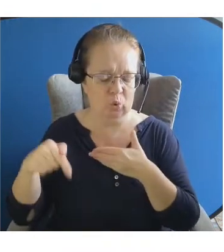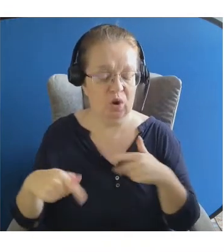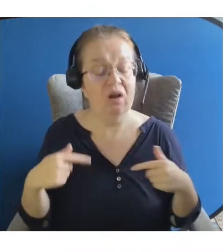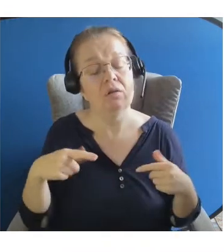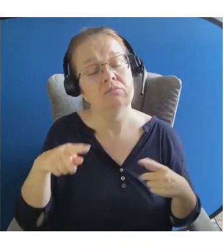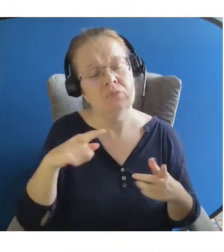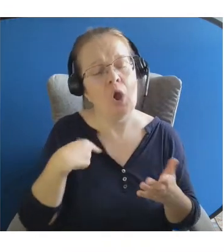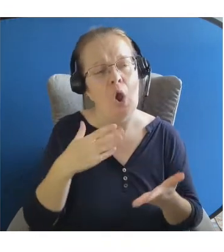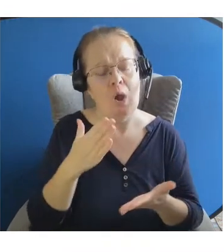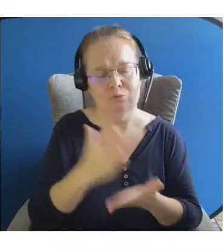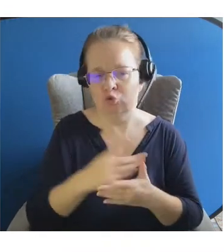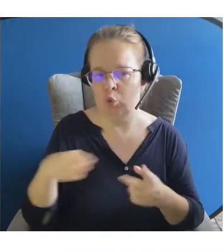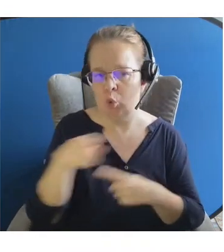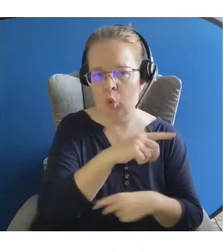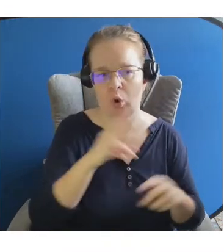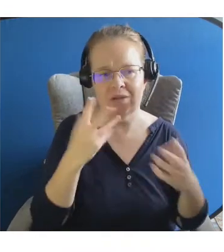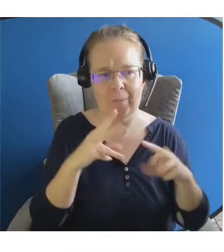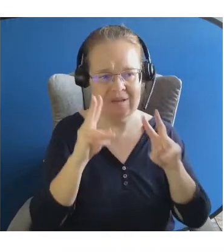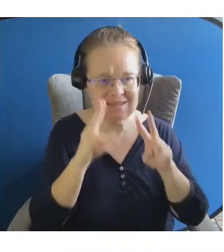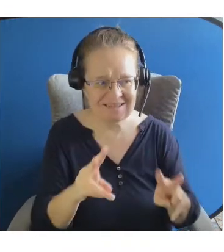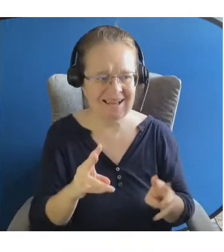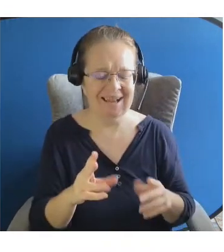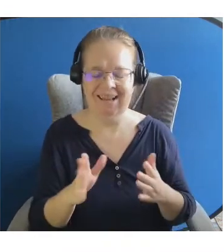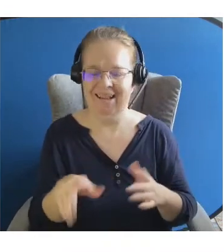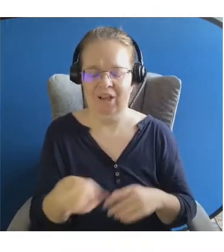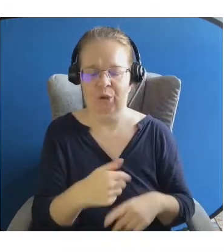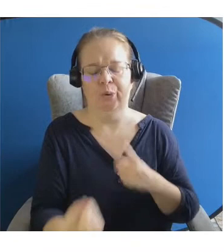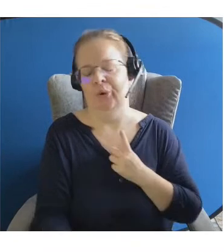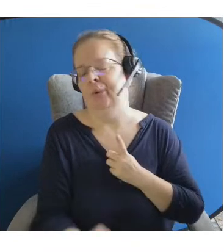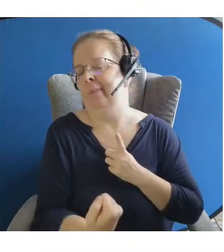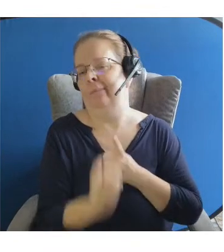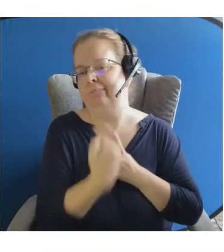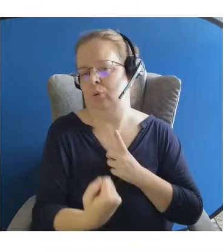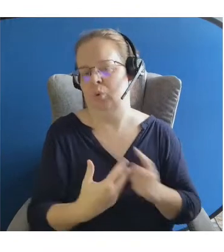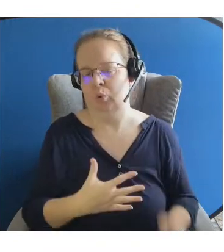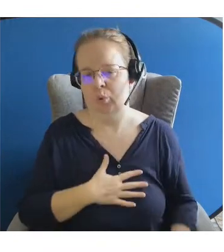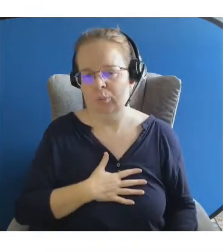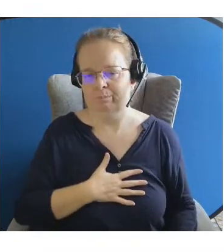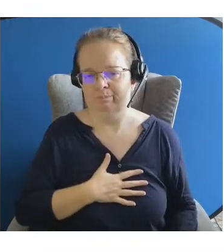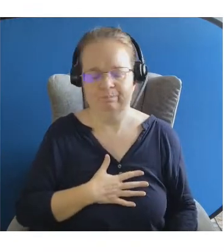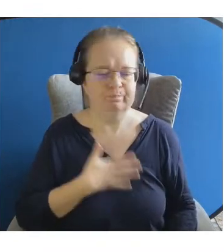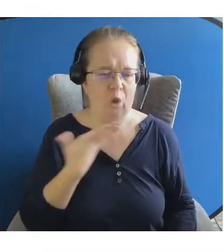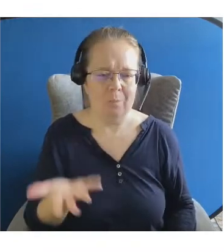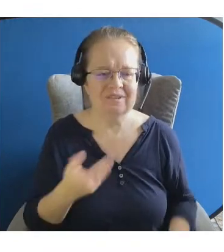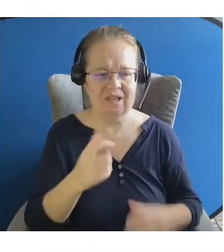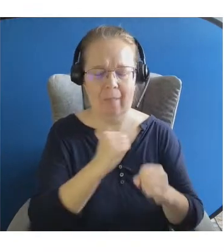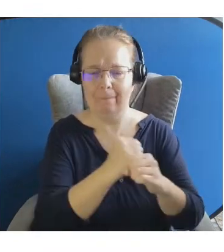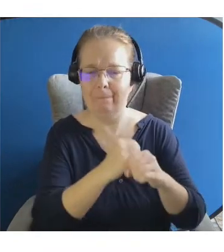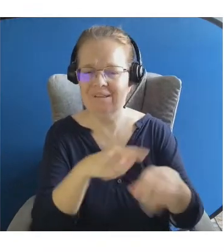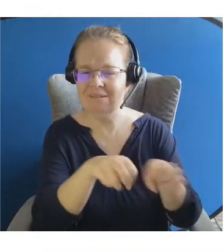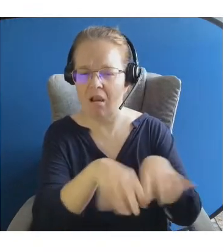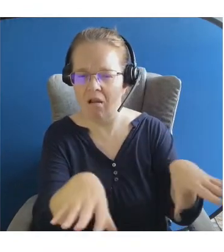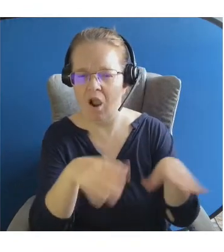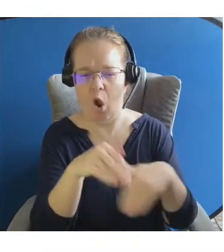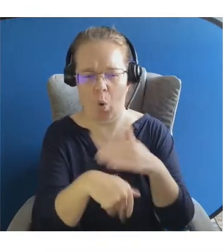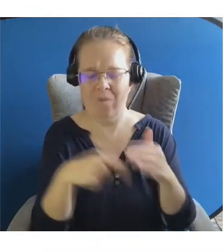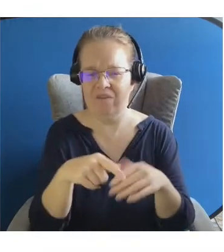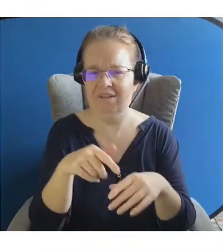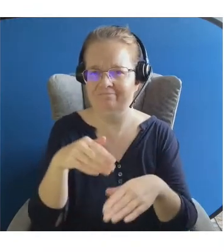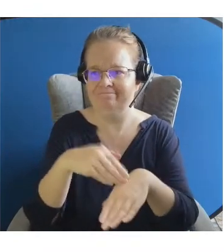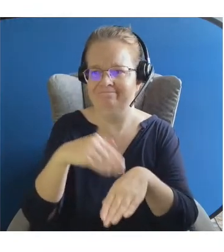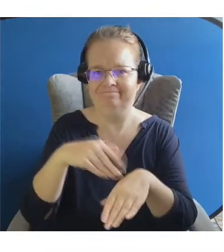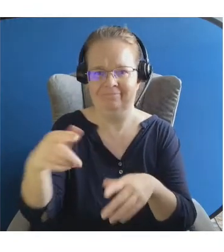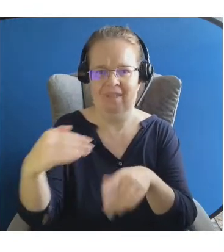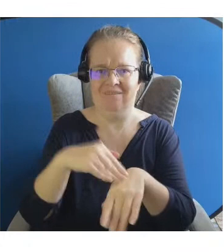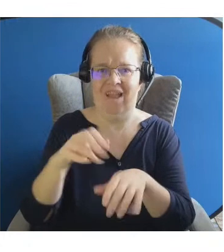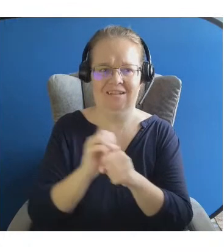all saw a lot of hard-hitting and quite upsetting stories in the media about the impacts of COVID